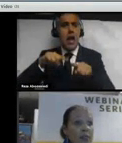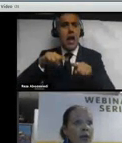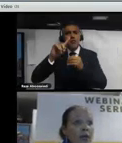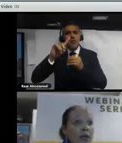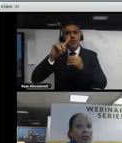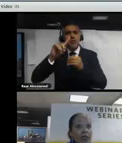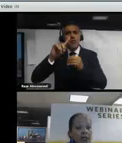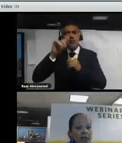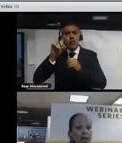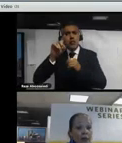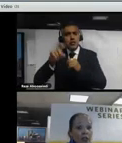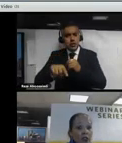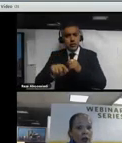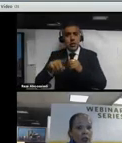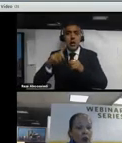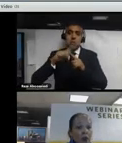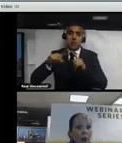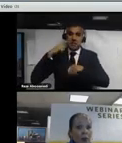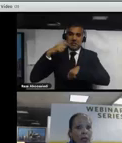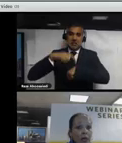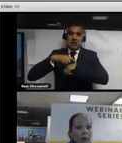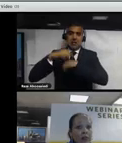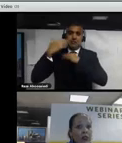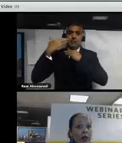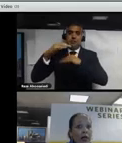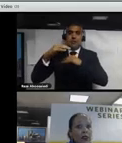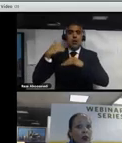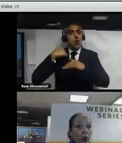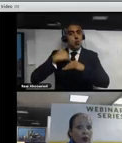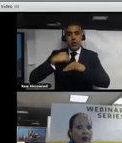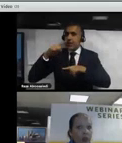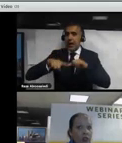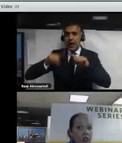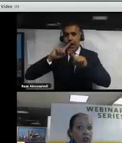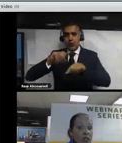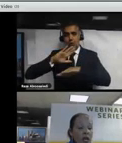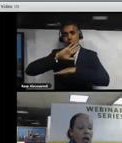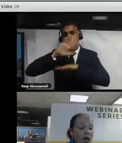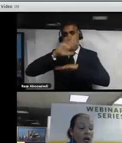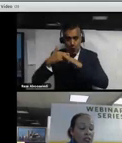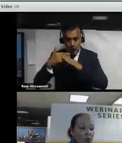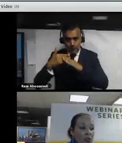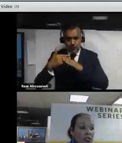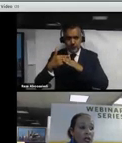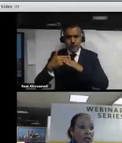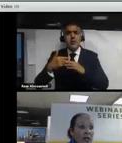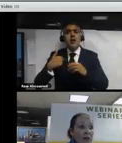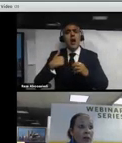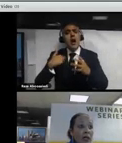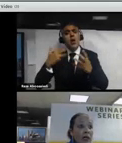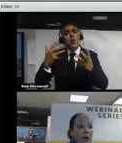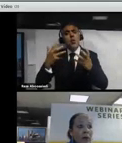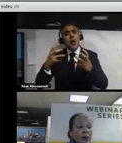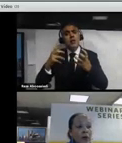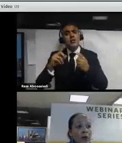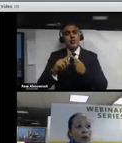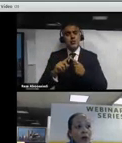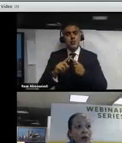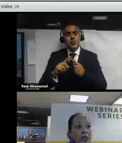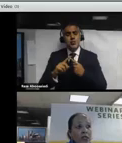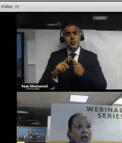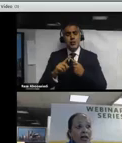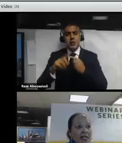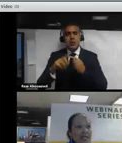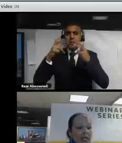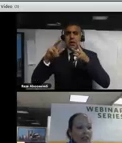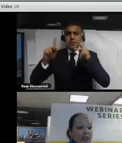questions, but given the time constraints, we'll not be able to answer all of the questions. I just want to say that many people